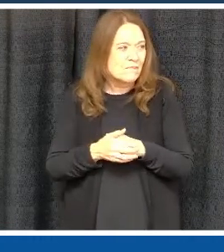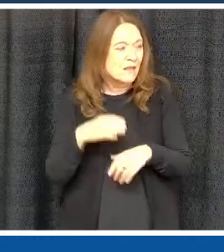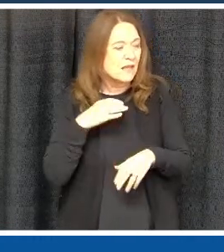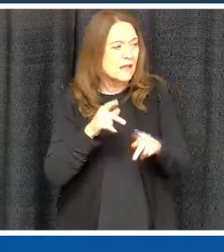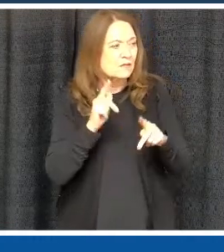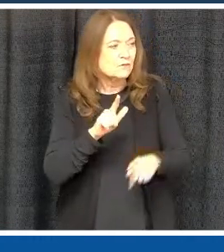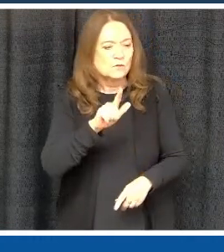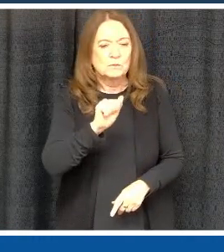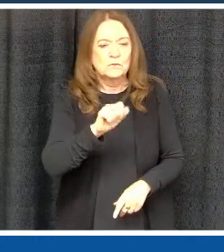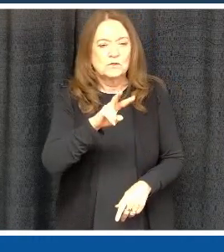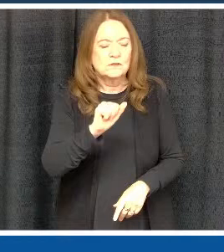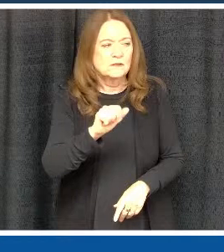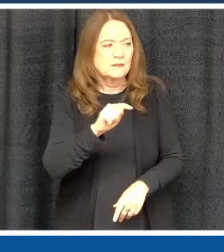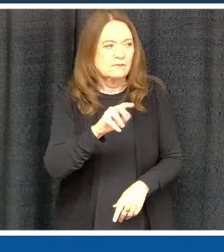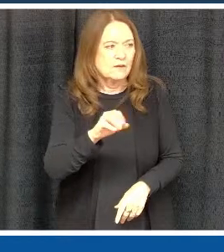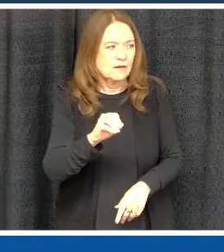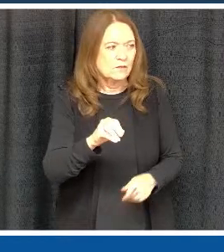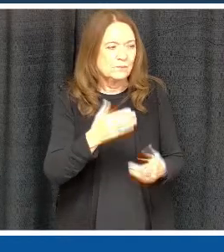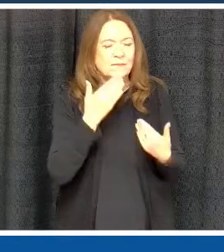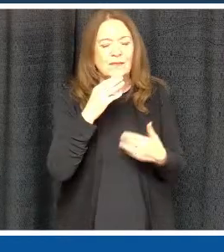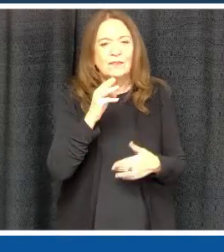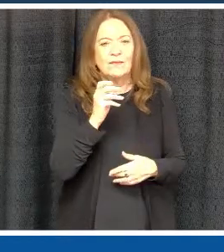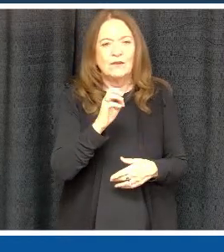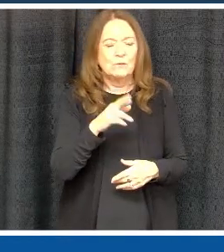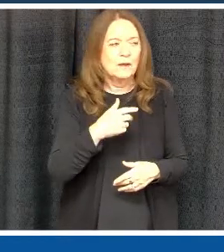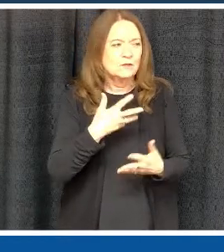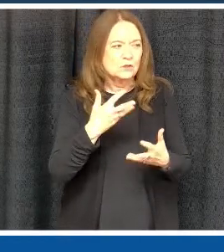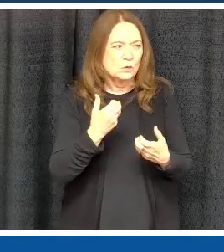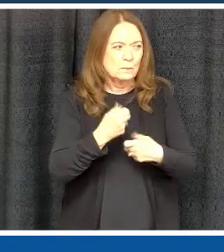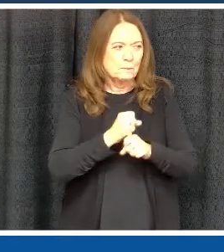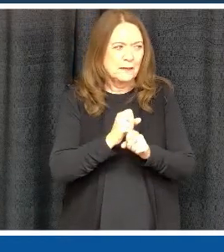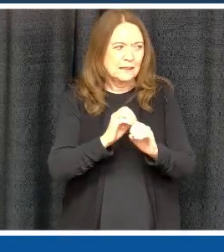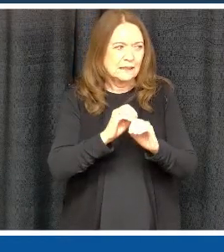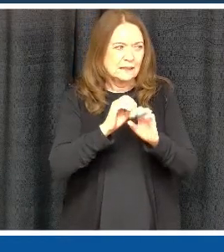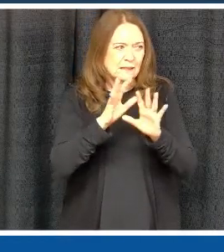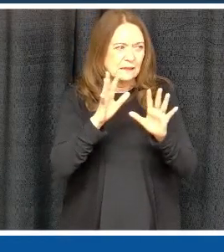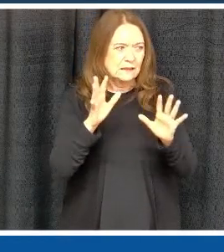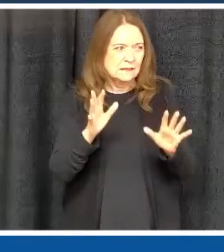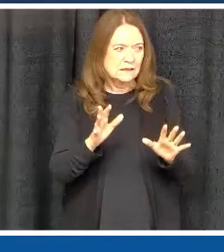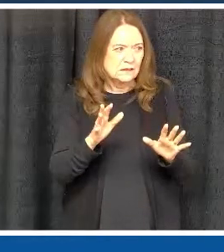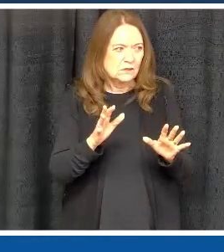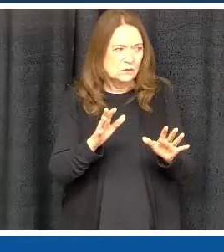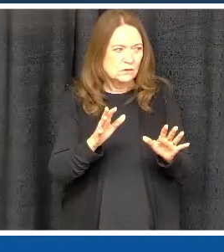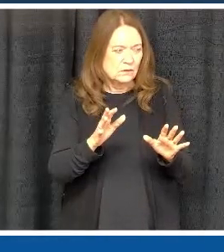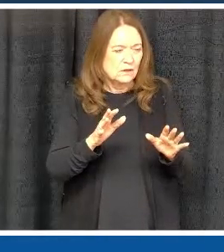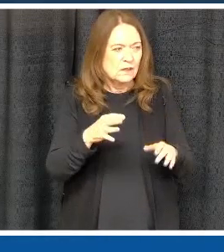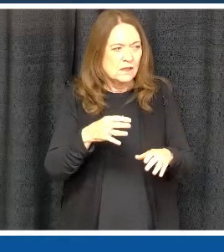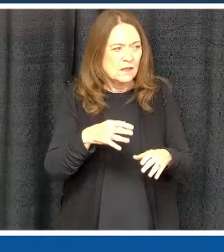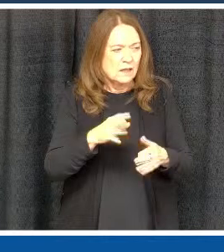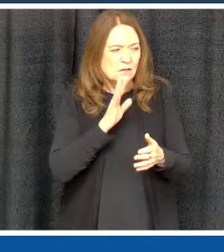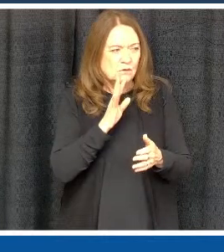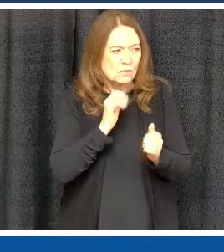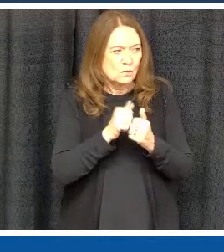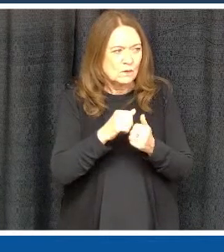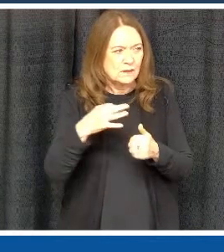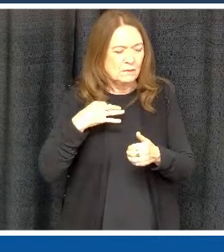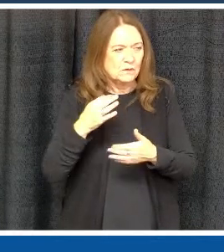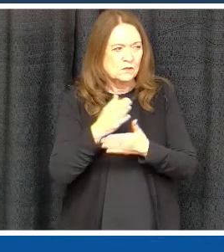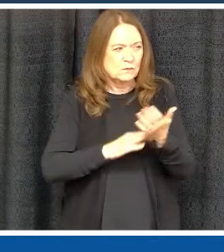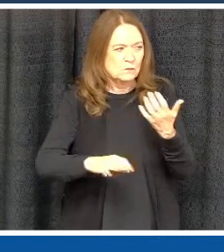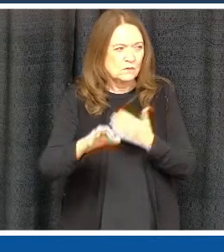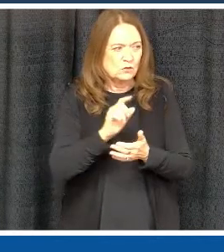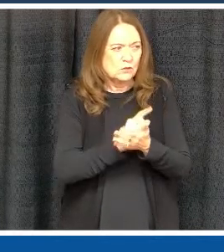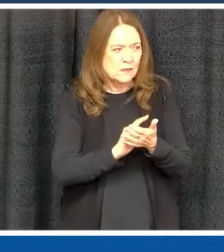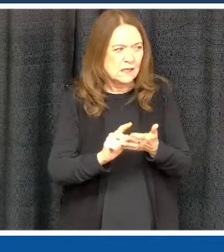Councilperson Lovato, you're recognized. Thank you, Mayor. I just wanted to clarify because I spoke with the applicant today and there's some confusion. Next